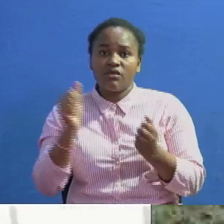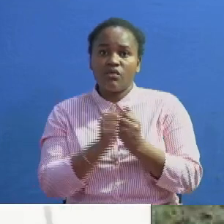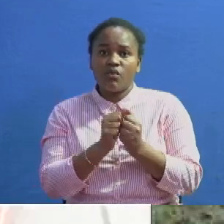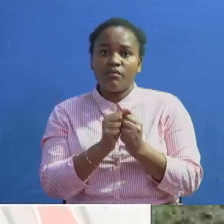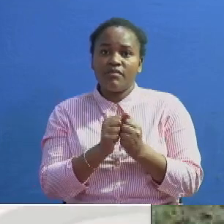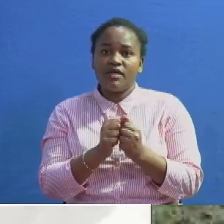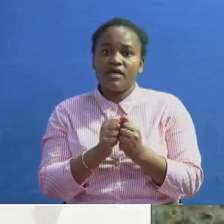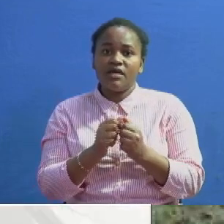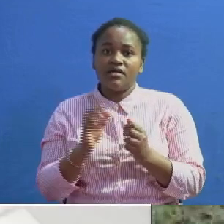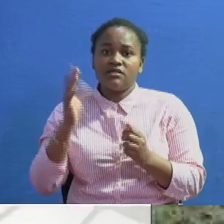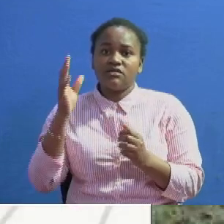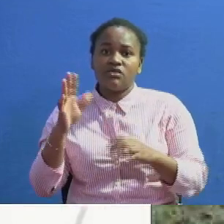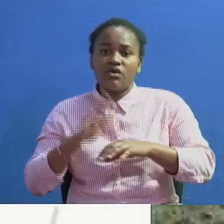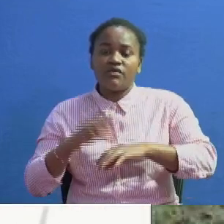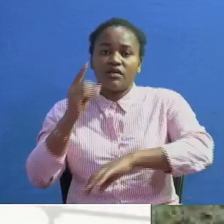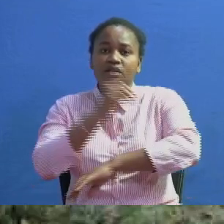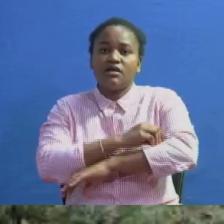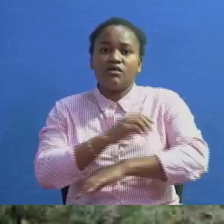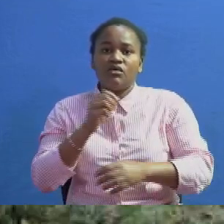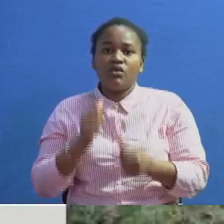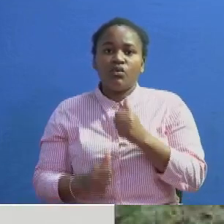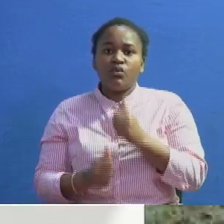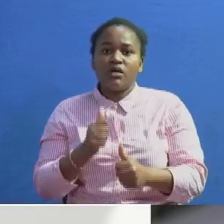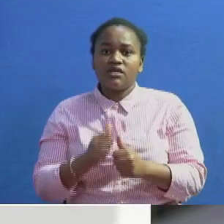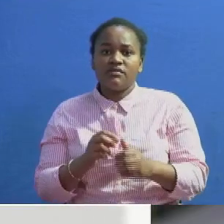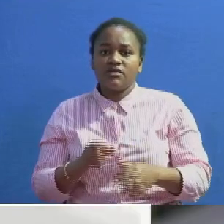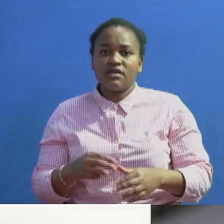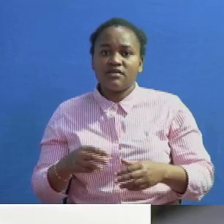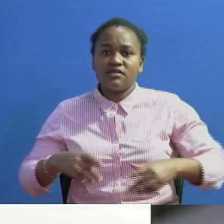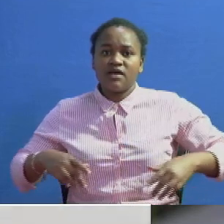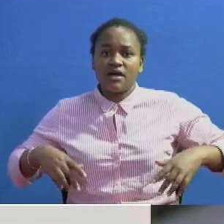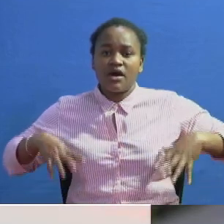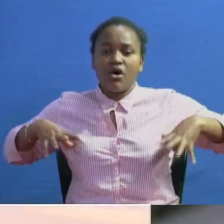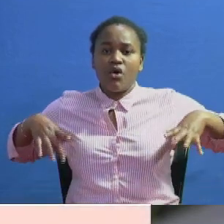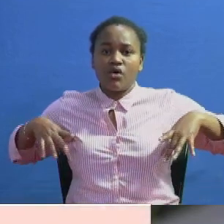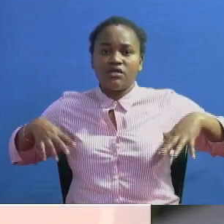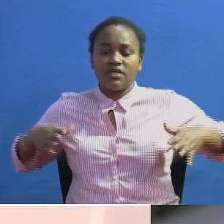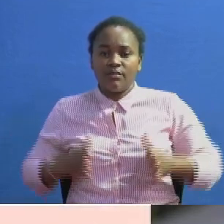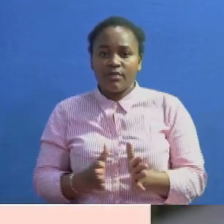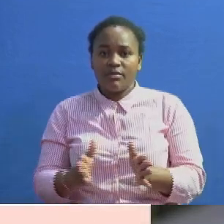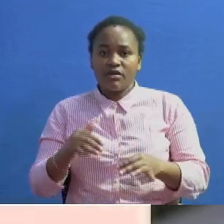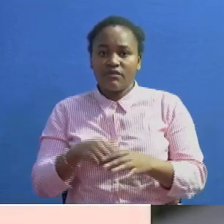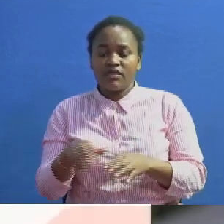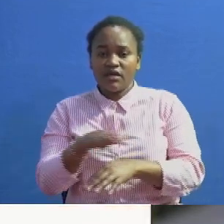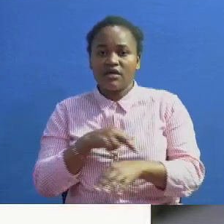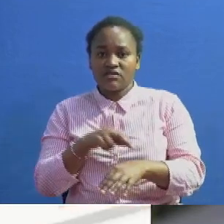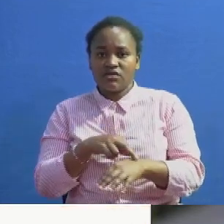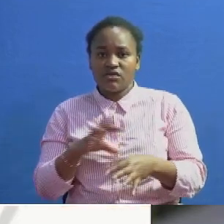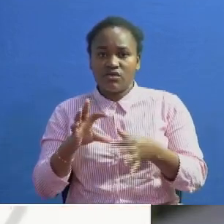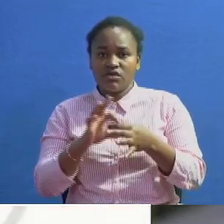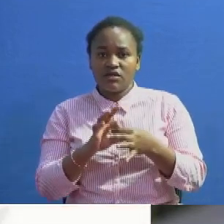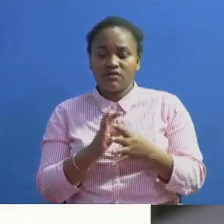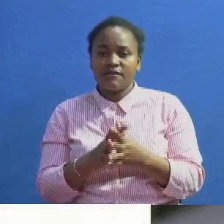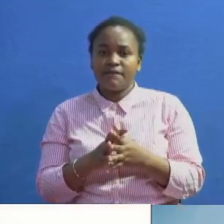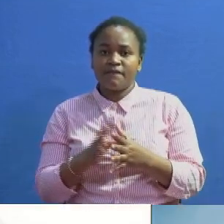trees on the day, which has been gazetted as public holiday by the Ministry of Interior and National Coordination.